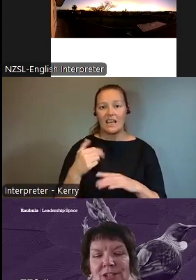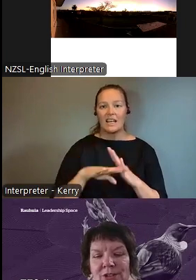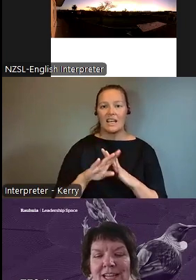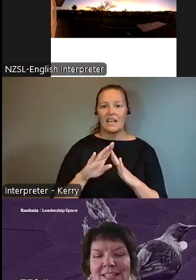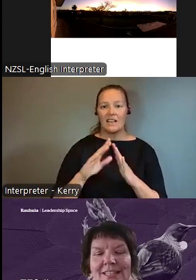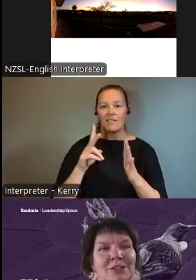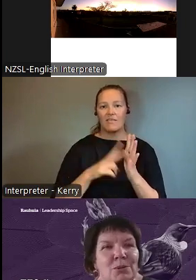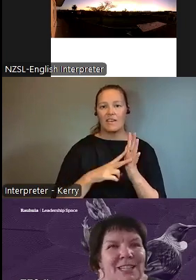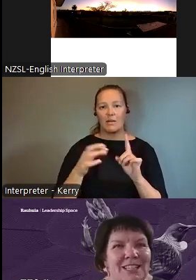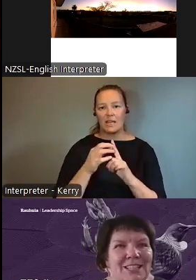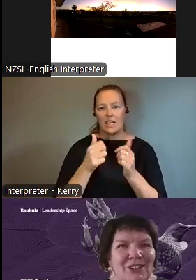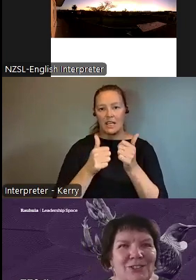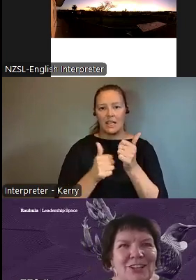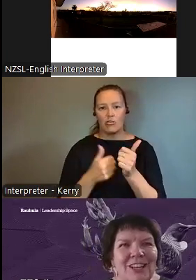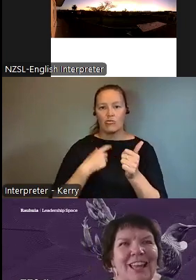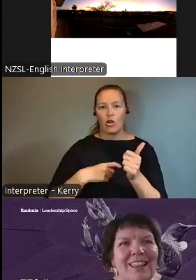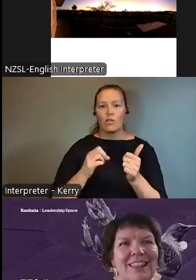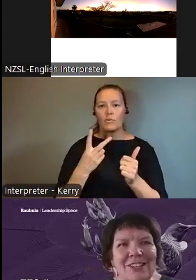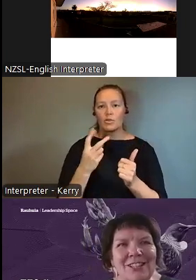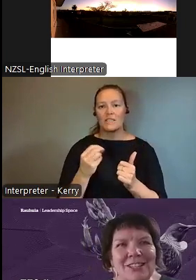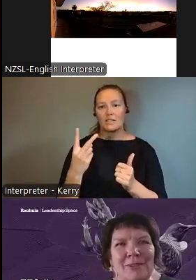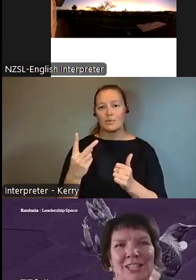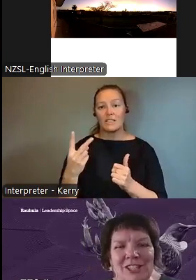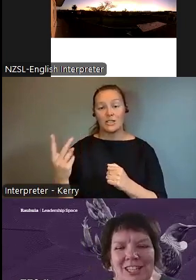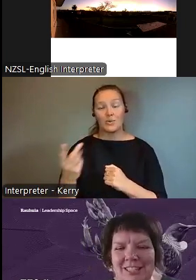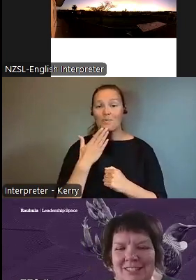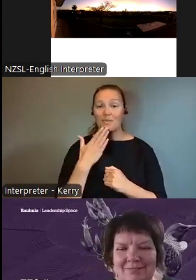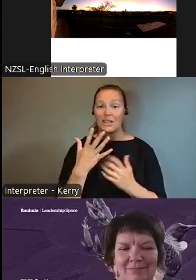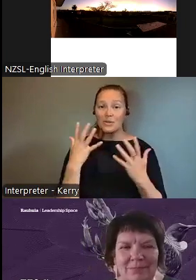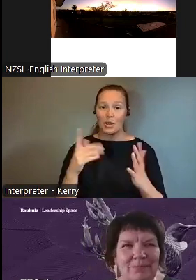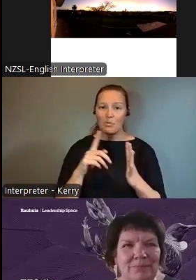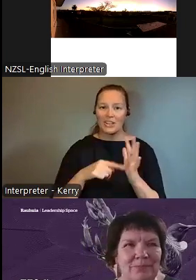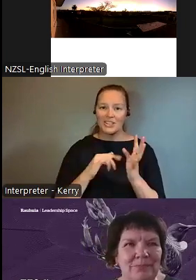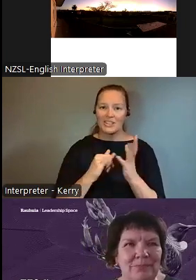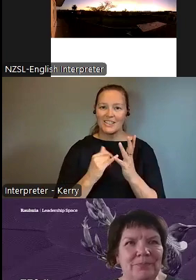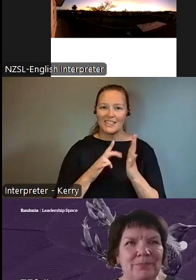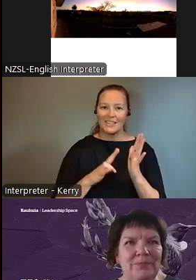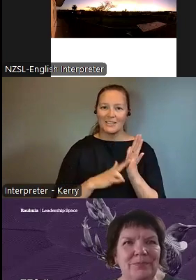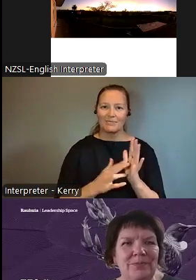since 2022. Thank you so much, Jason.